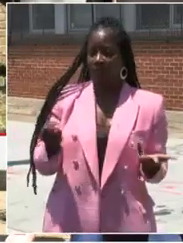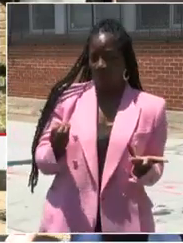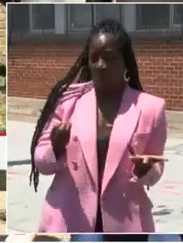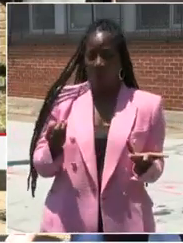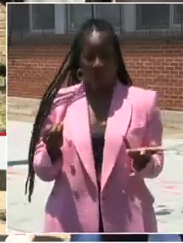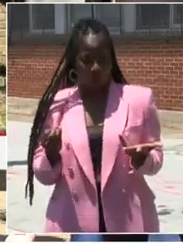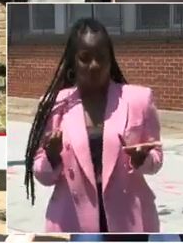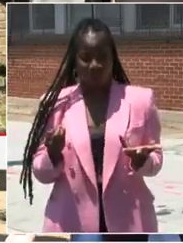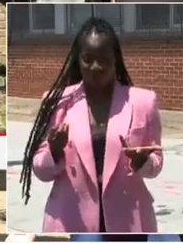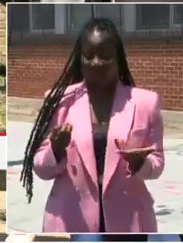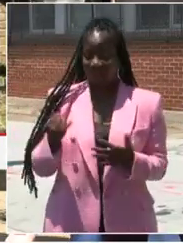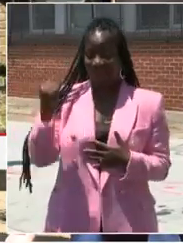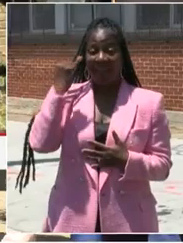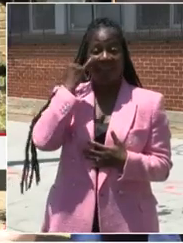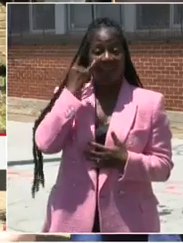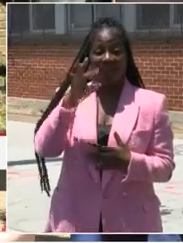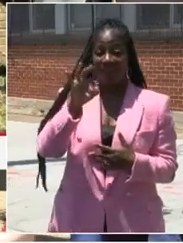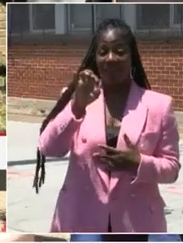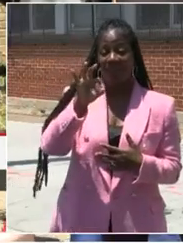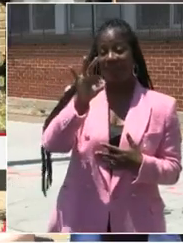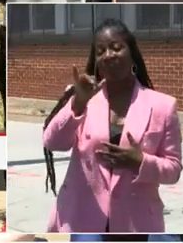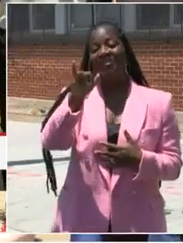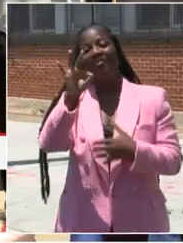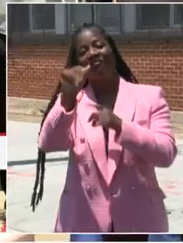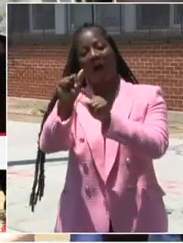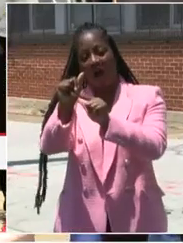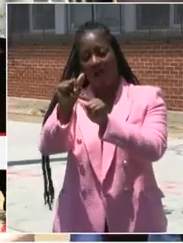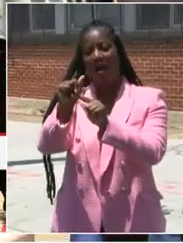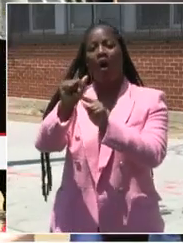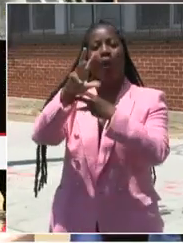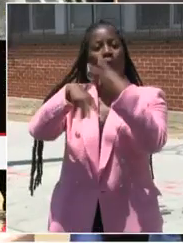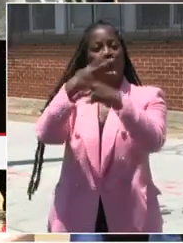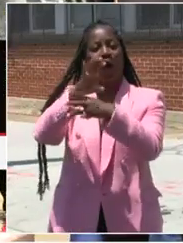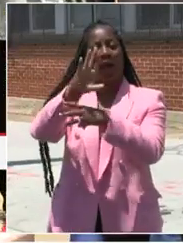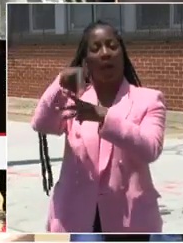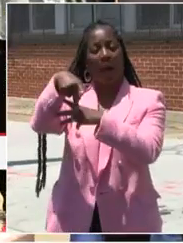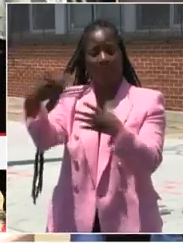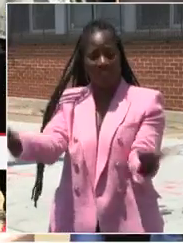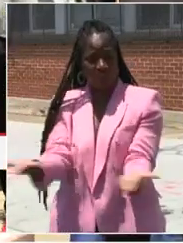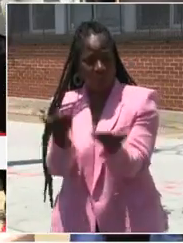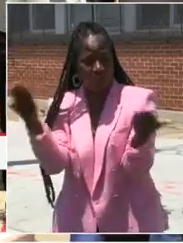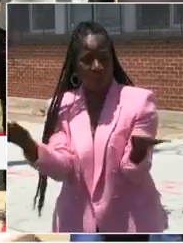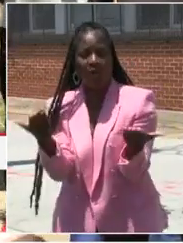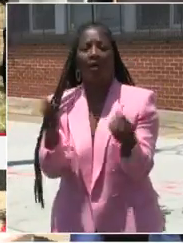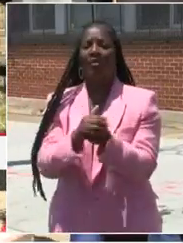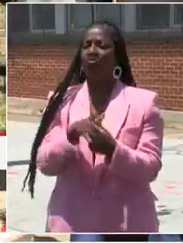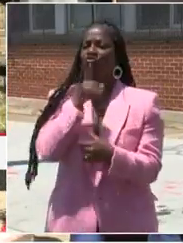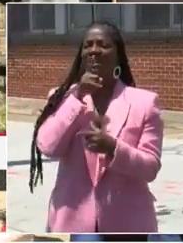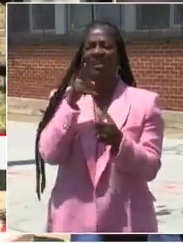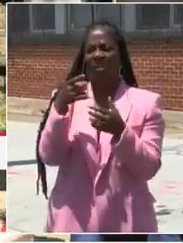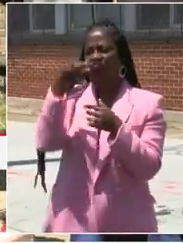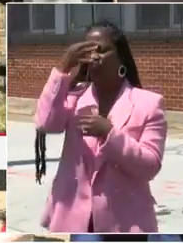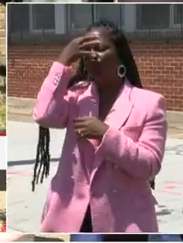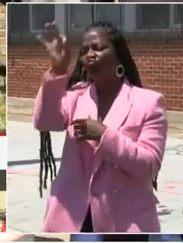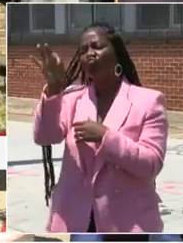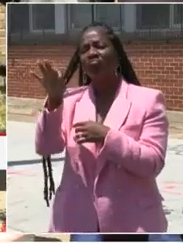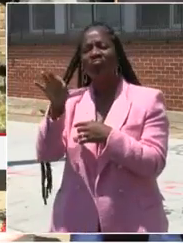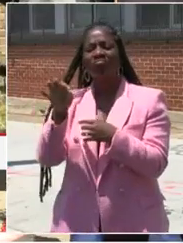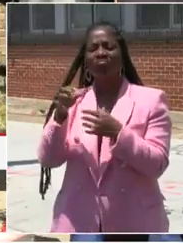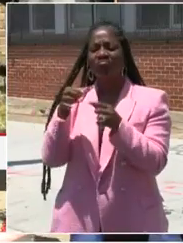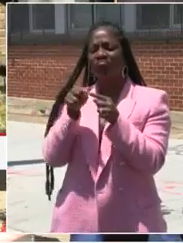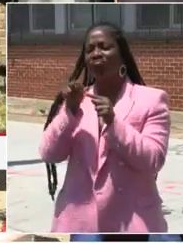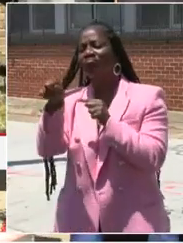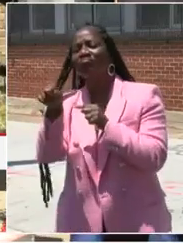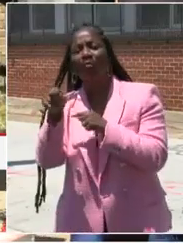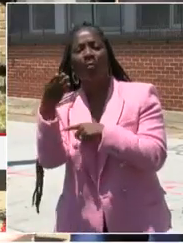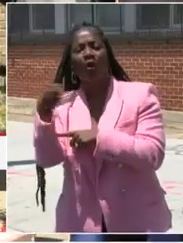having the FIFA World Cup here would be exciting. It's a short distance to Baltimore. A lot